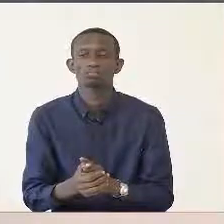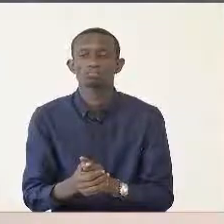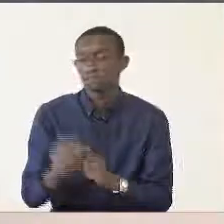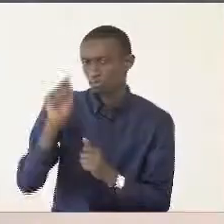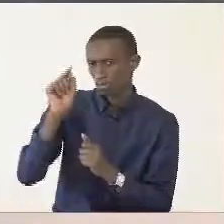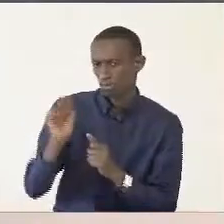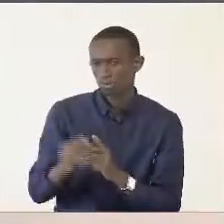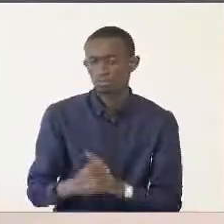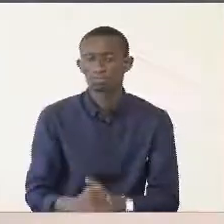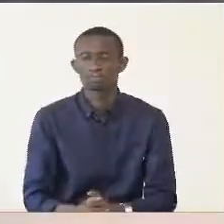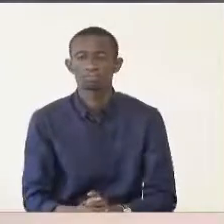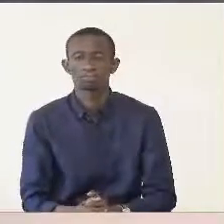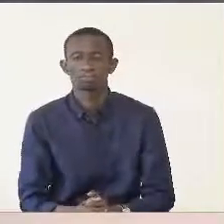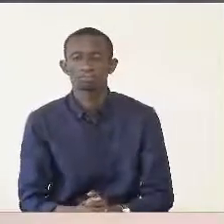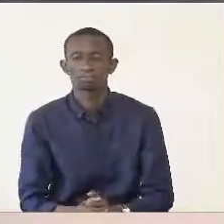over